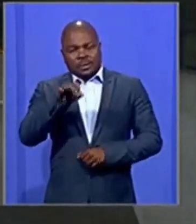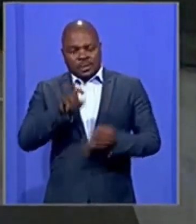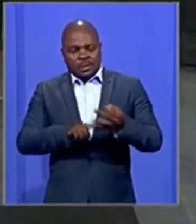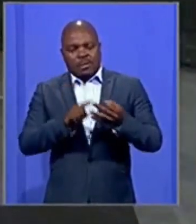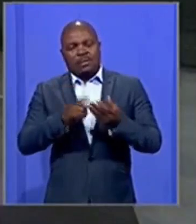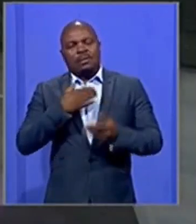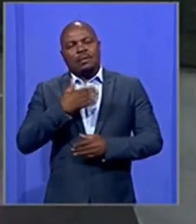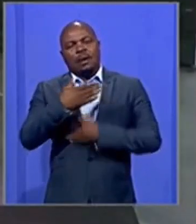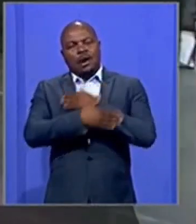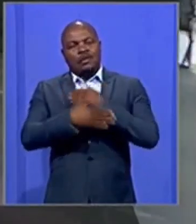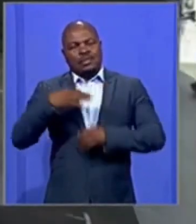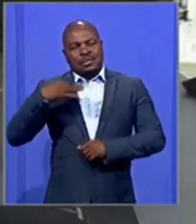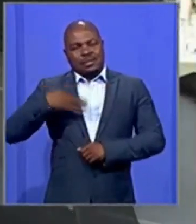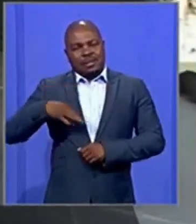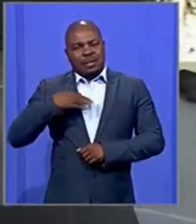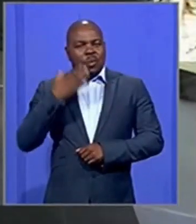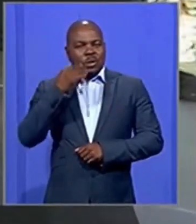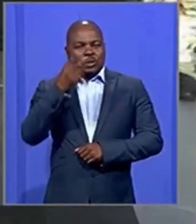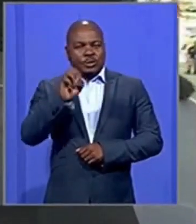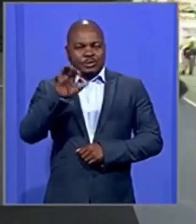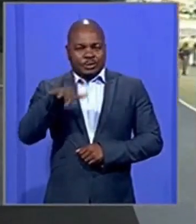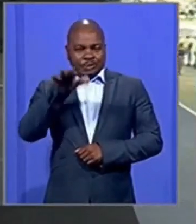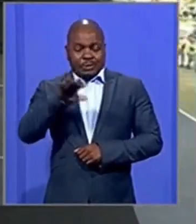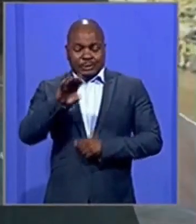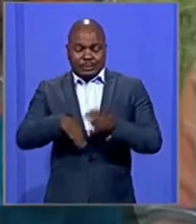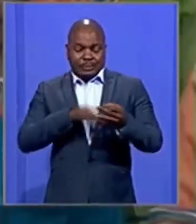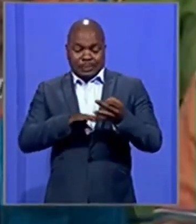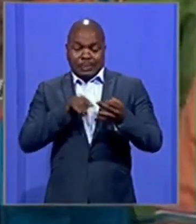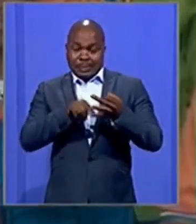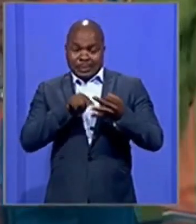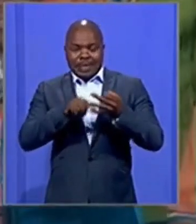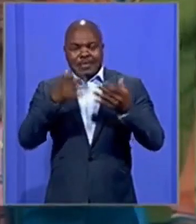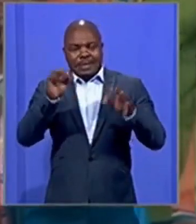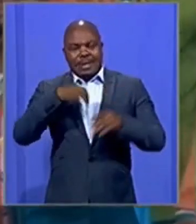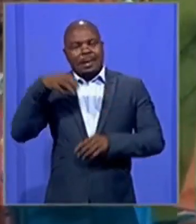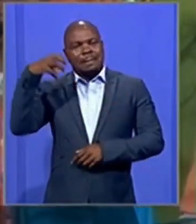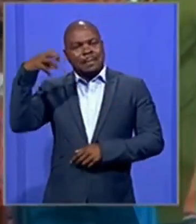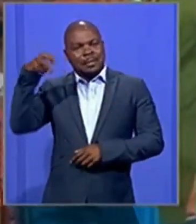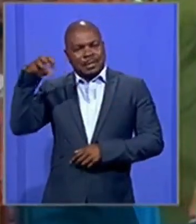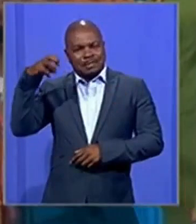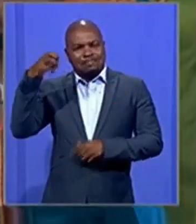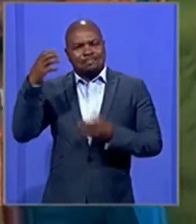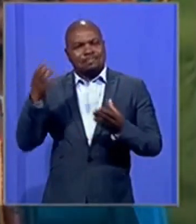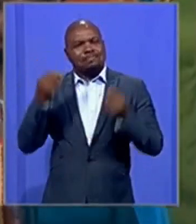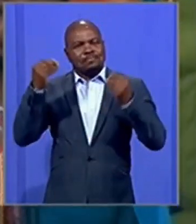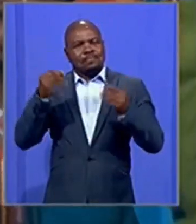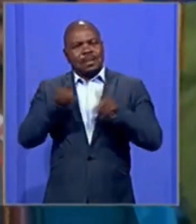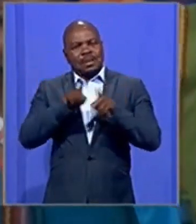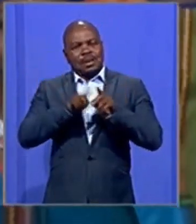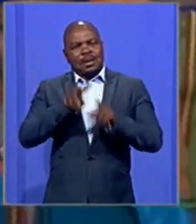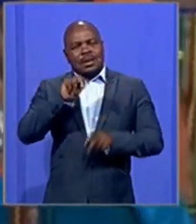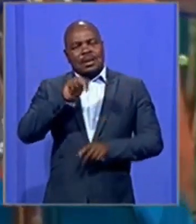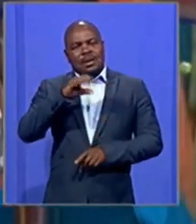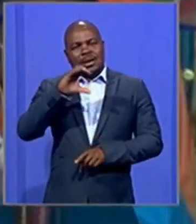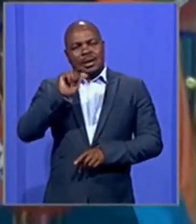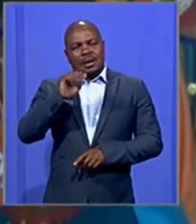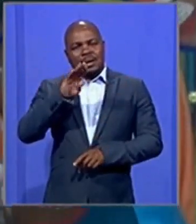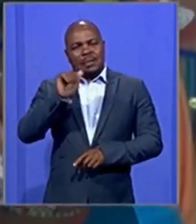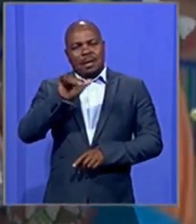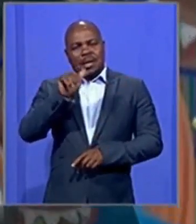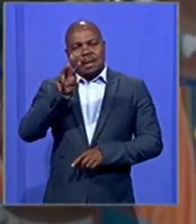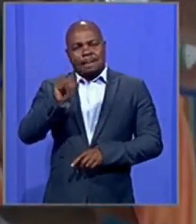ka 2015 mme yone ile ya bona maemo a platinum go latela albumu ya gagwe Nqaba Yam e ileng ya bona